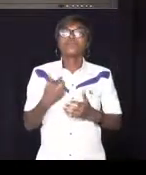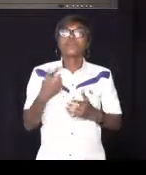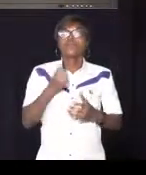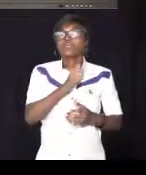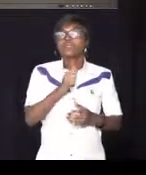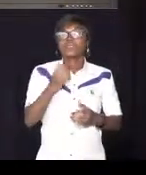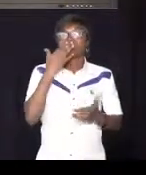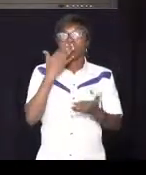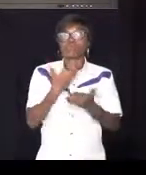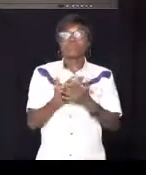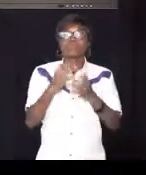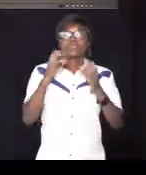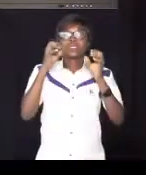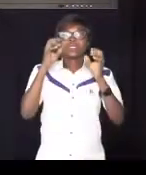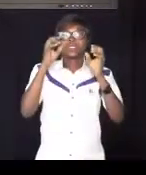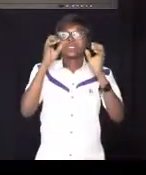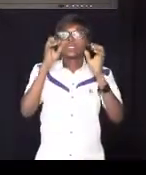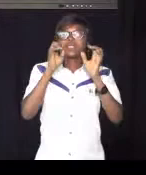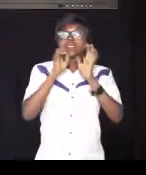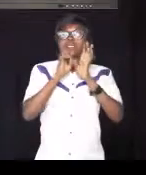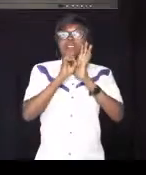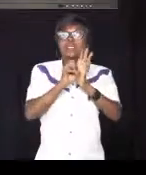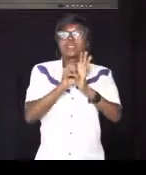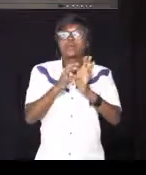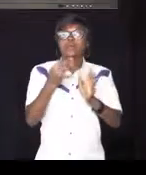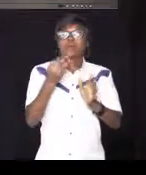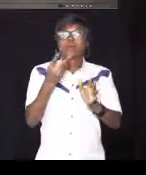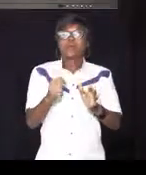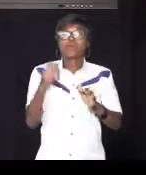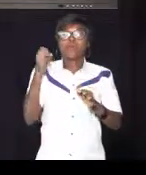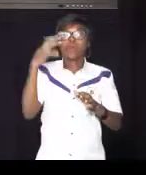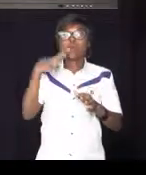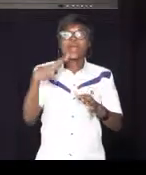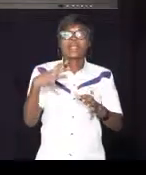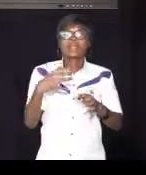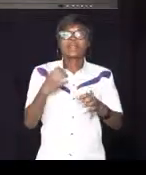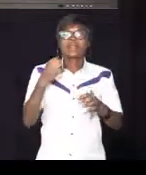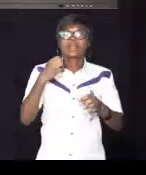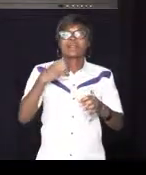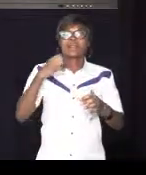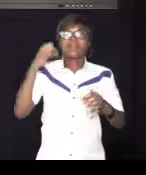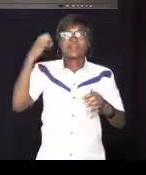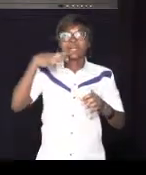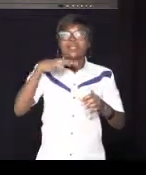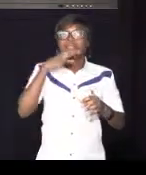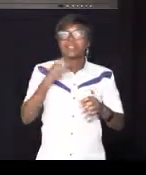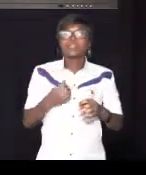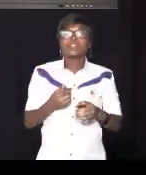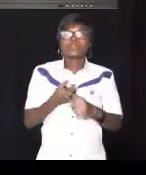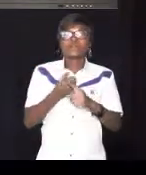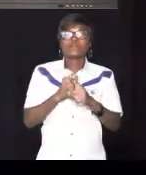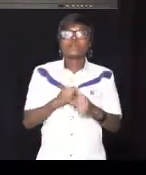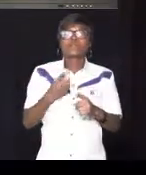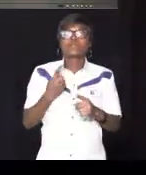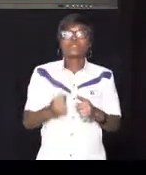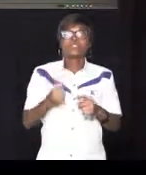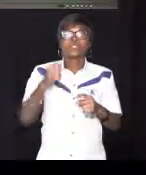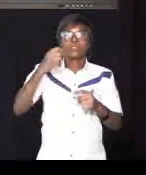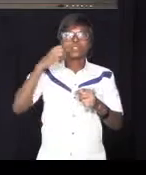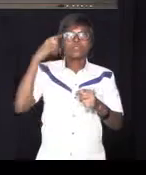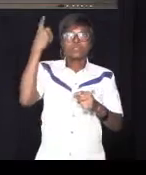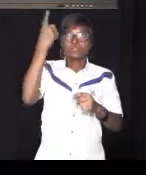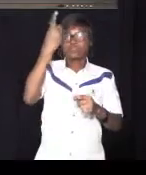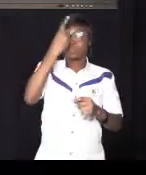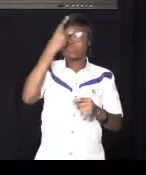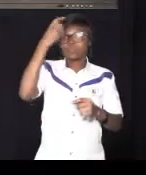A good example of white light is the ray from the sun. The ray from the sun. What do you mean by the ray from the sun?